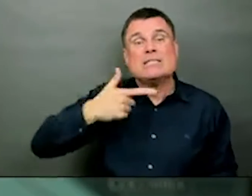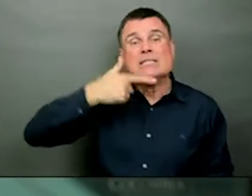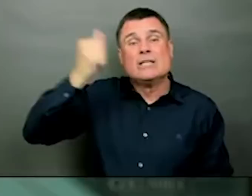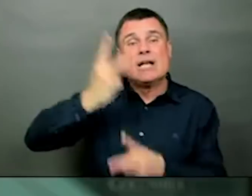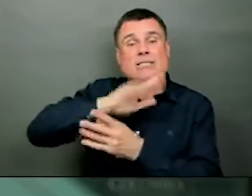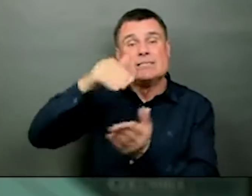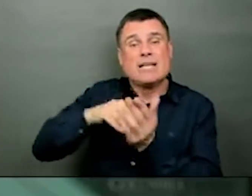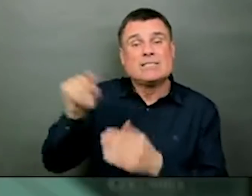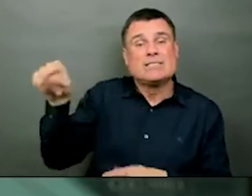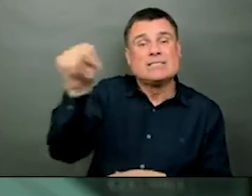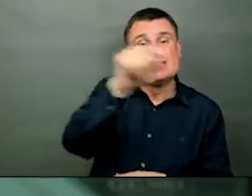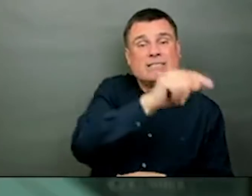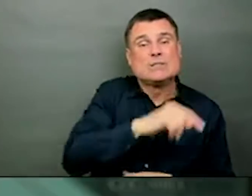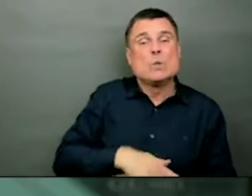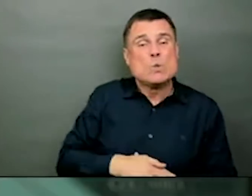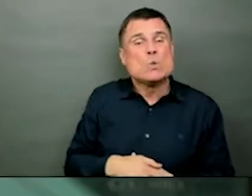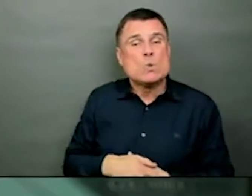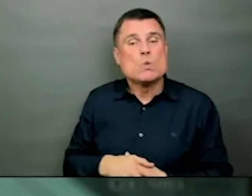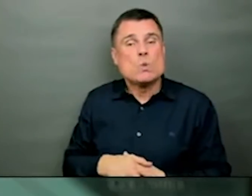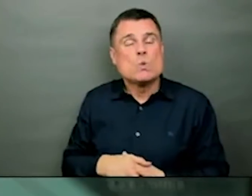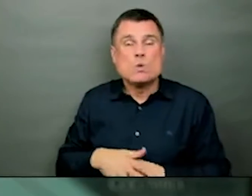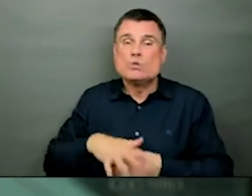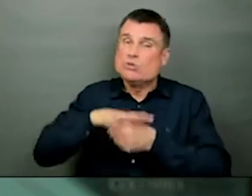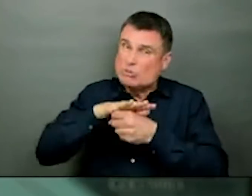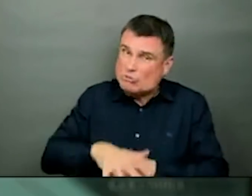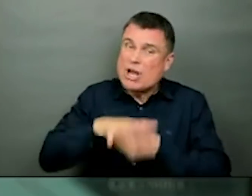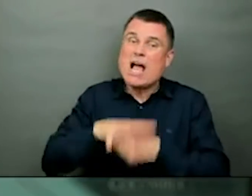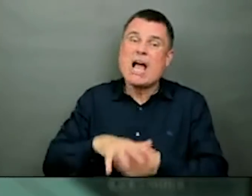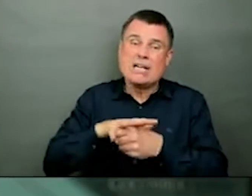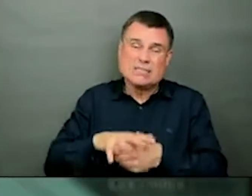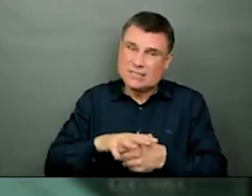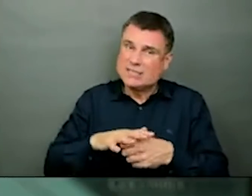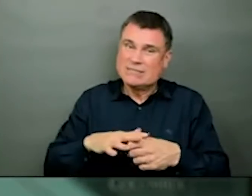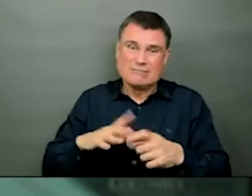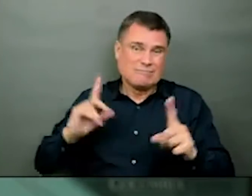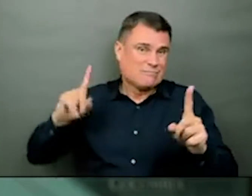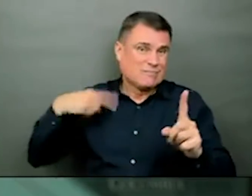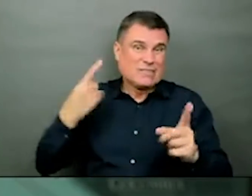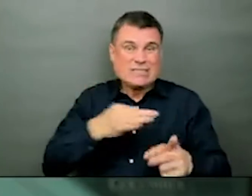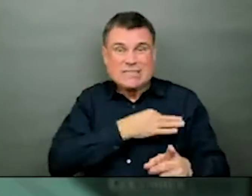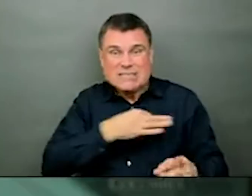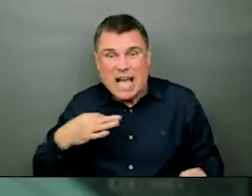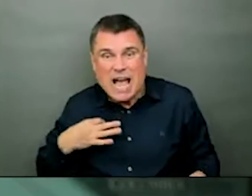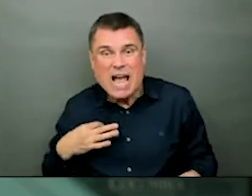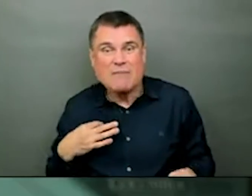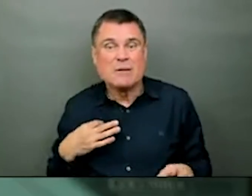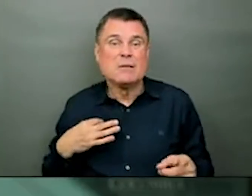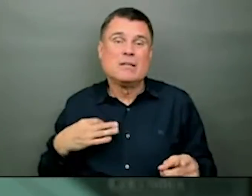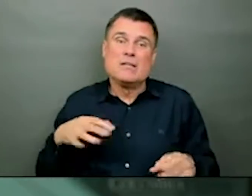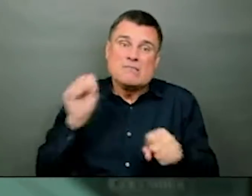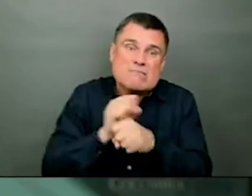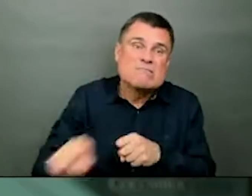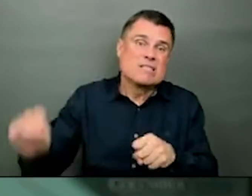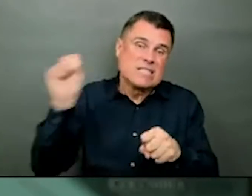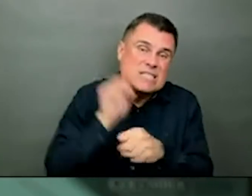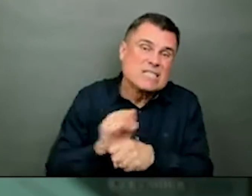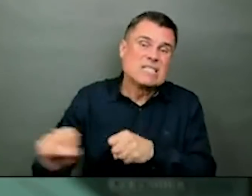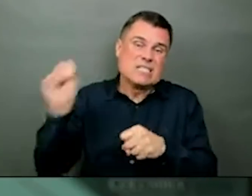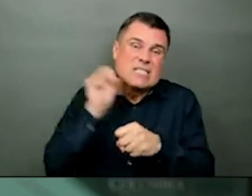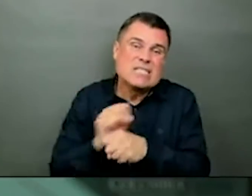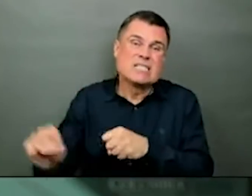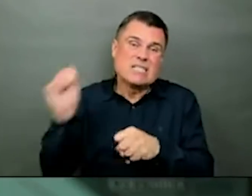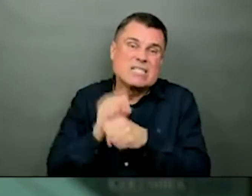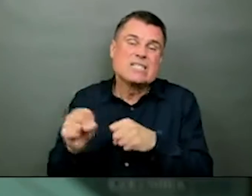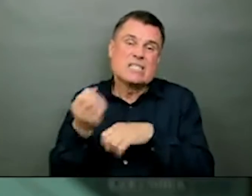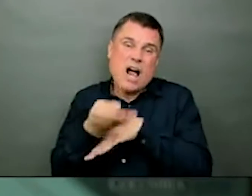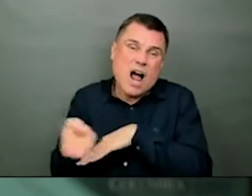home, is a terrible day. And you, if you could get minute-by-minute updates, you would want those.